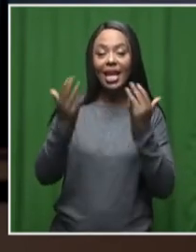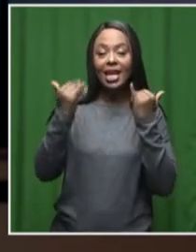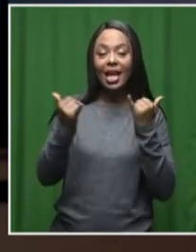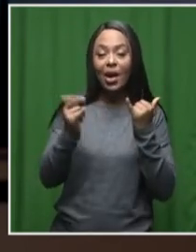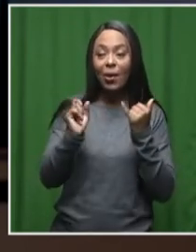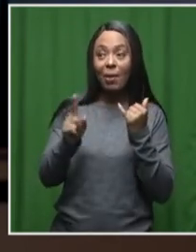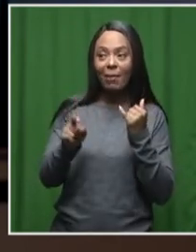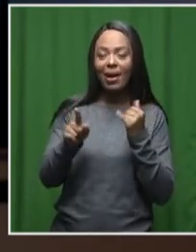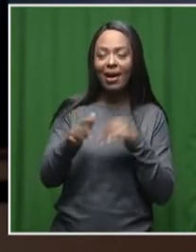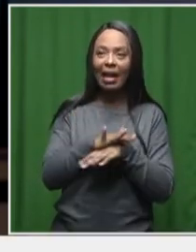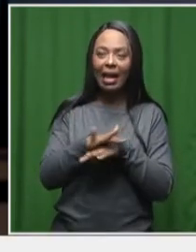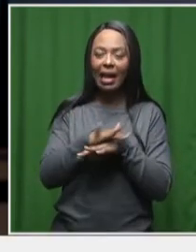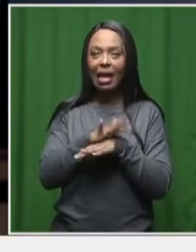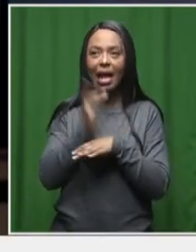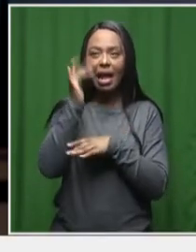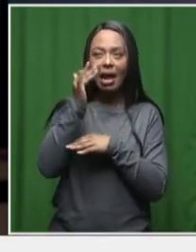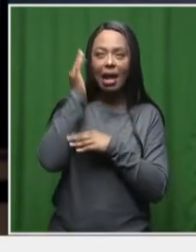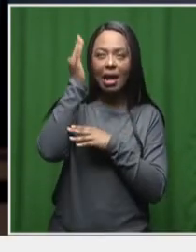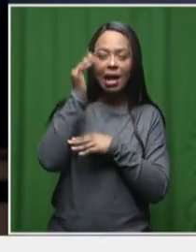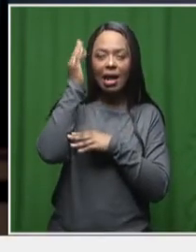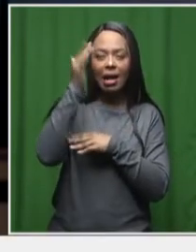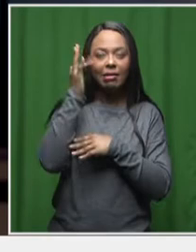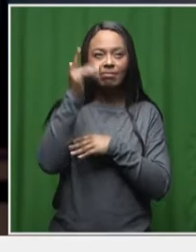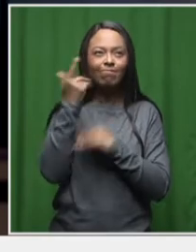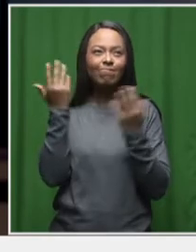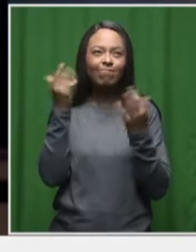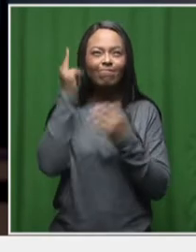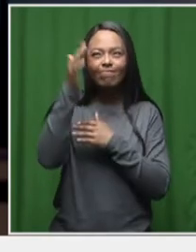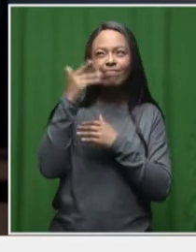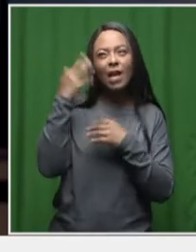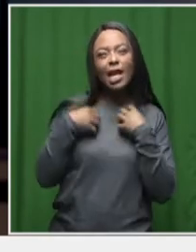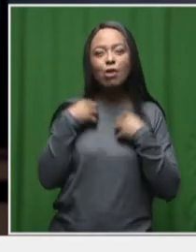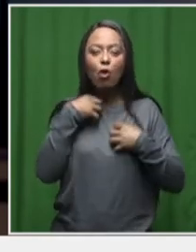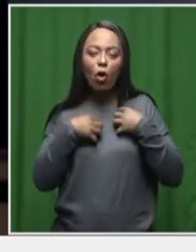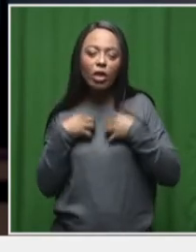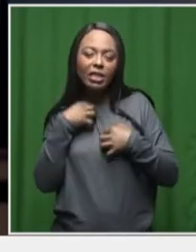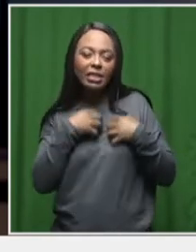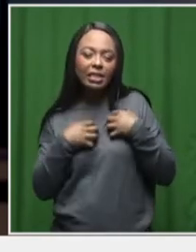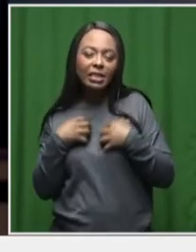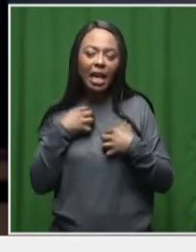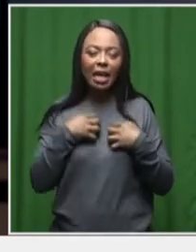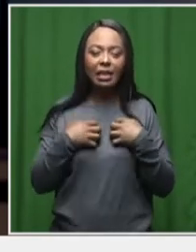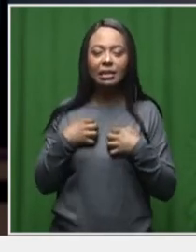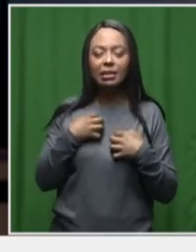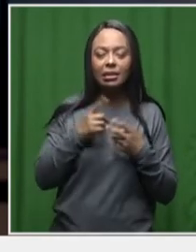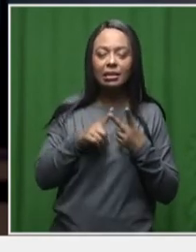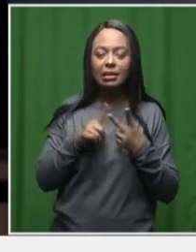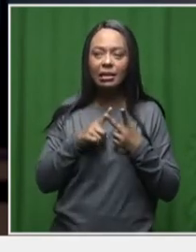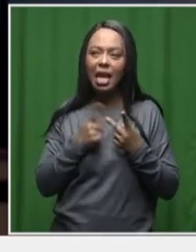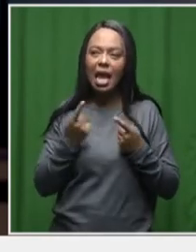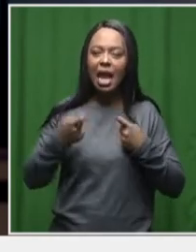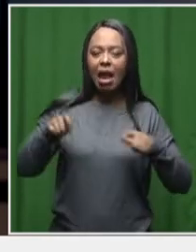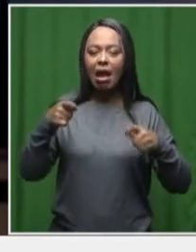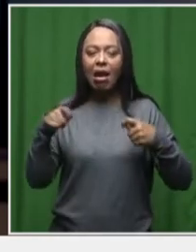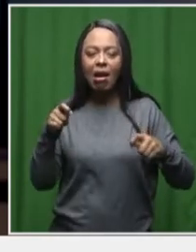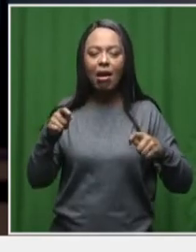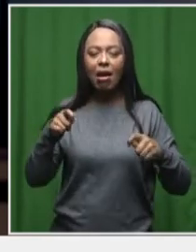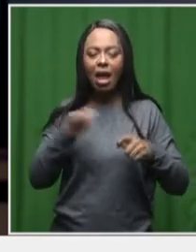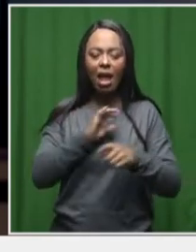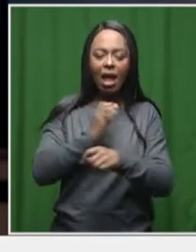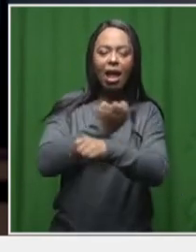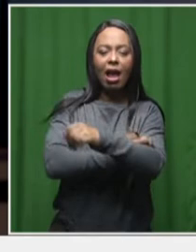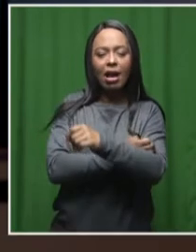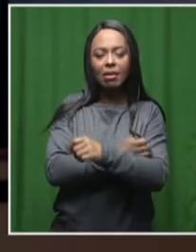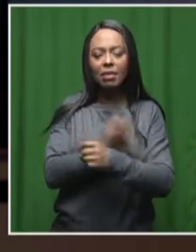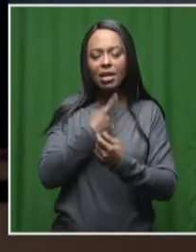so, you know, I've been going through my emotions. I've been going through the energy, yes, the environment. I actually